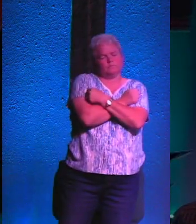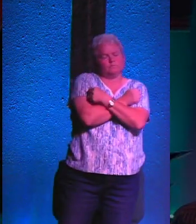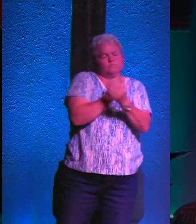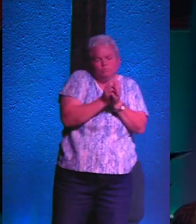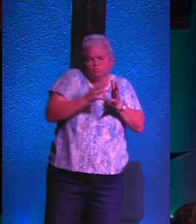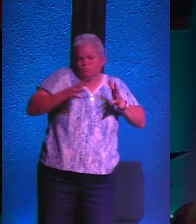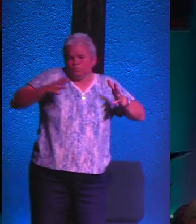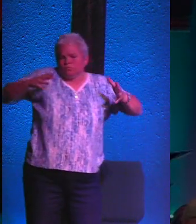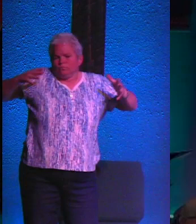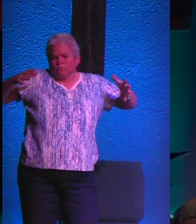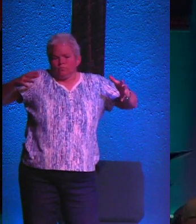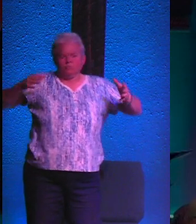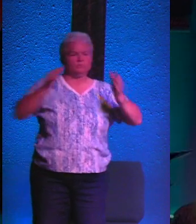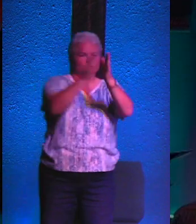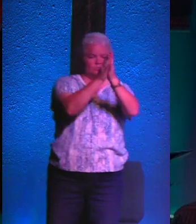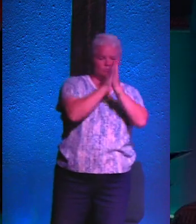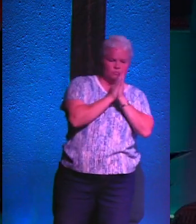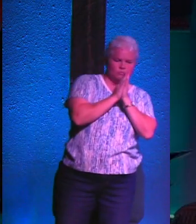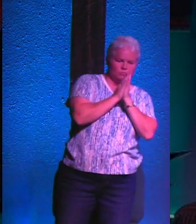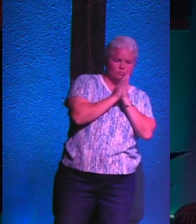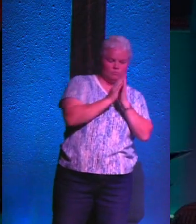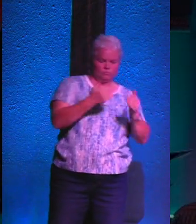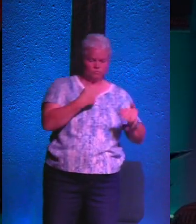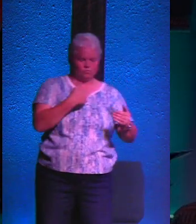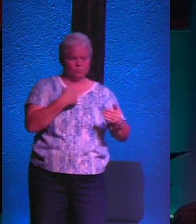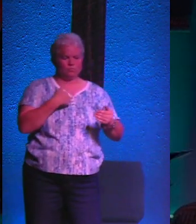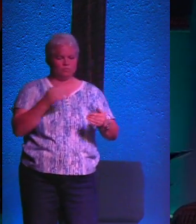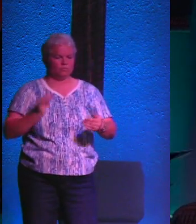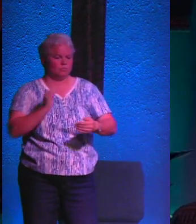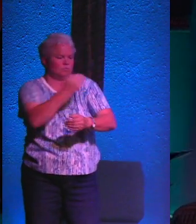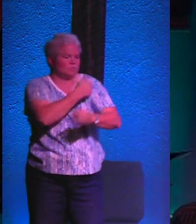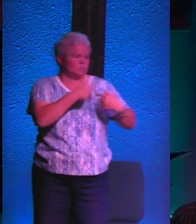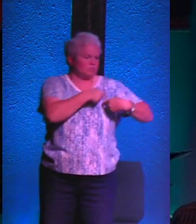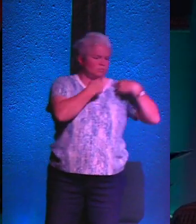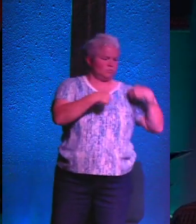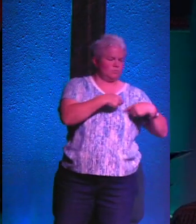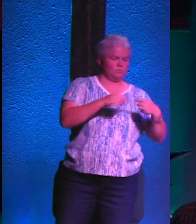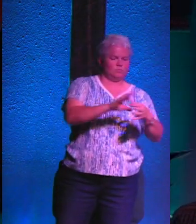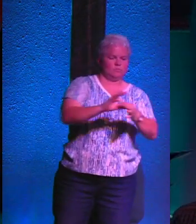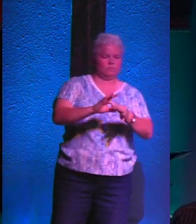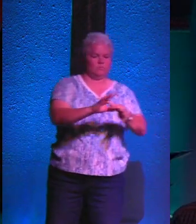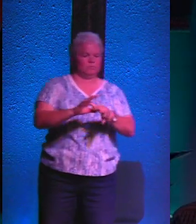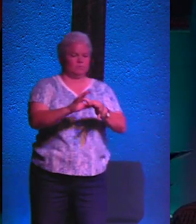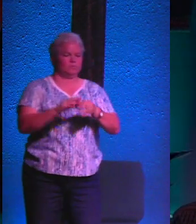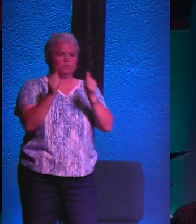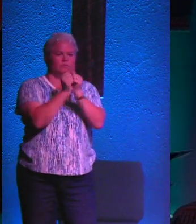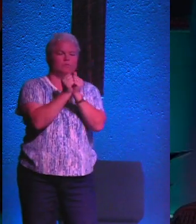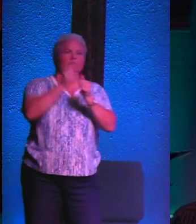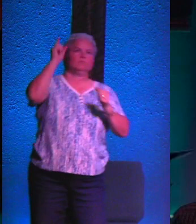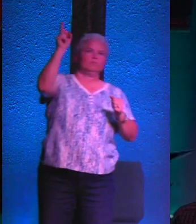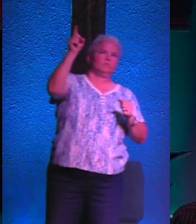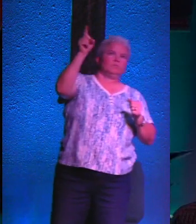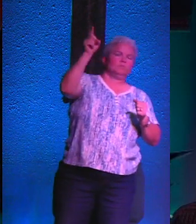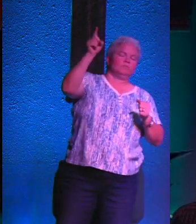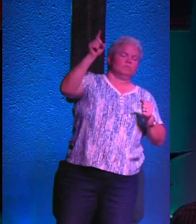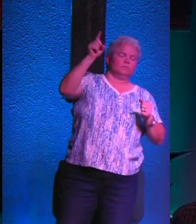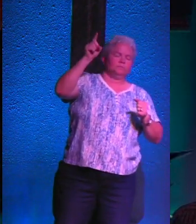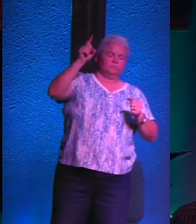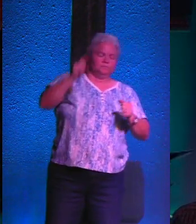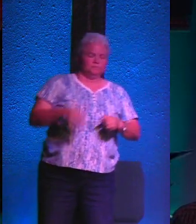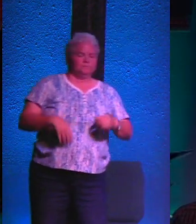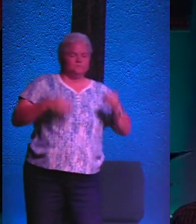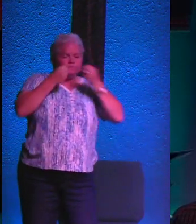tremendously. And all you ask in return is our hearts and our relationship with you. And out of that